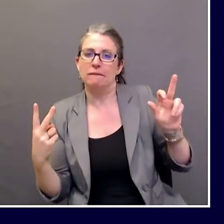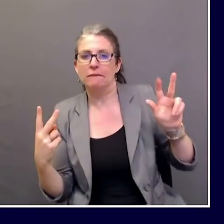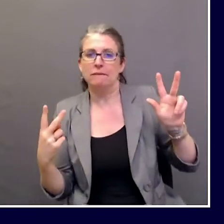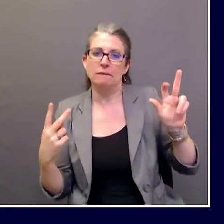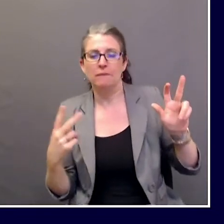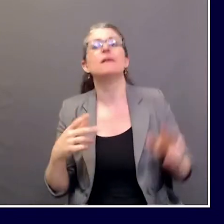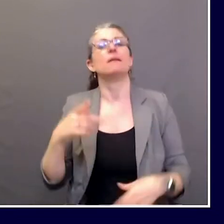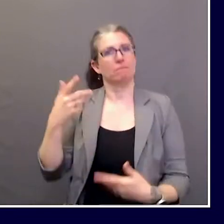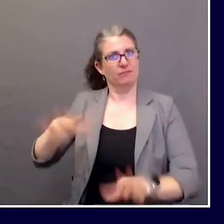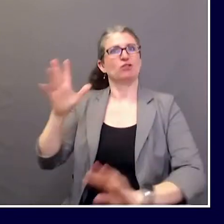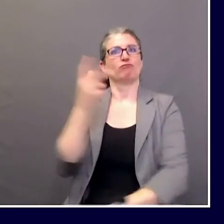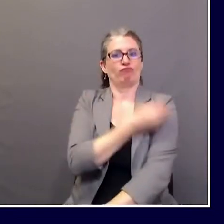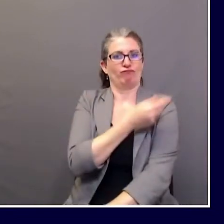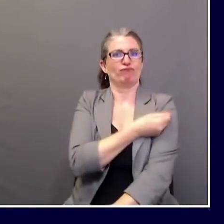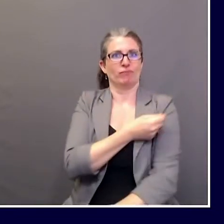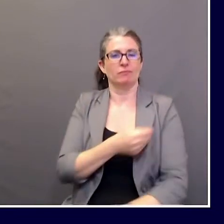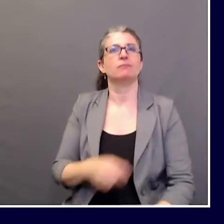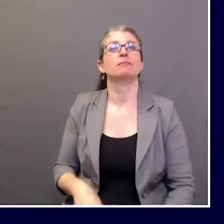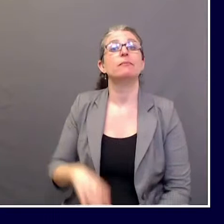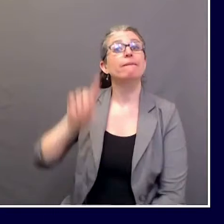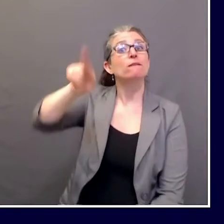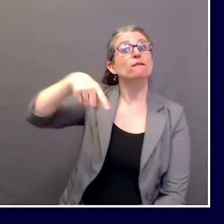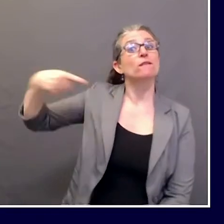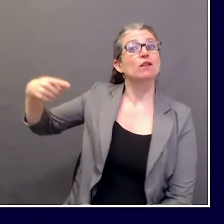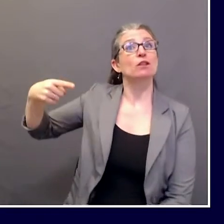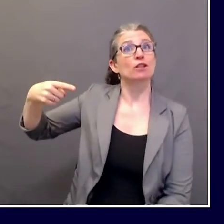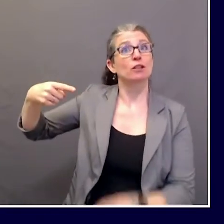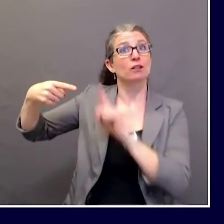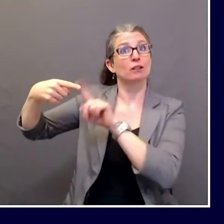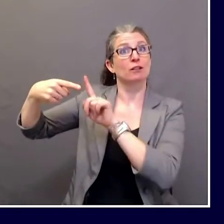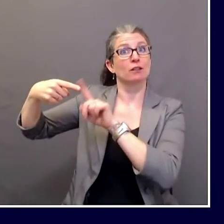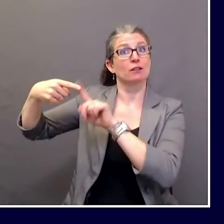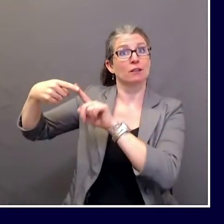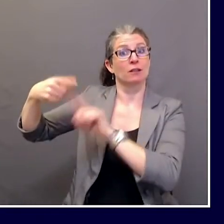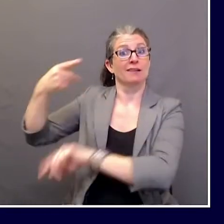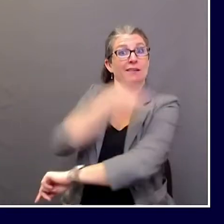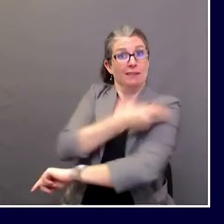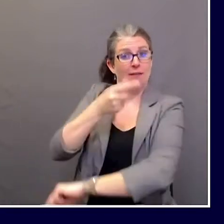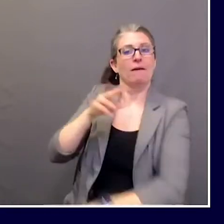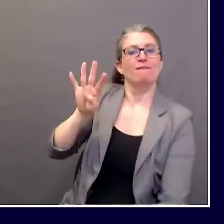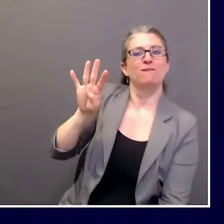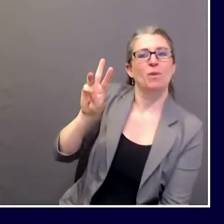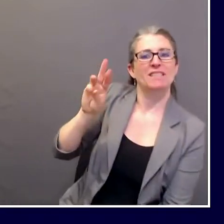at least their first dose of COVID-19 vaccine.